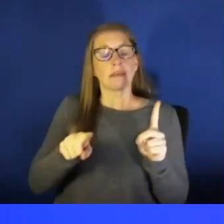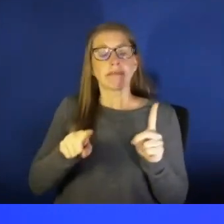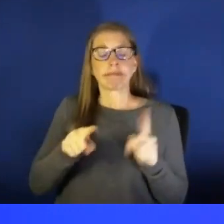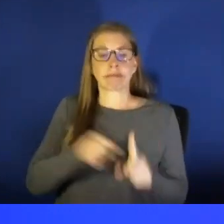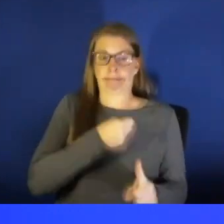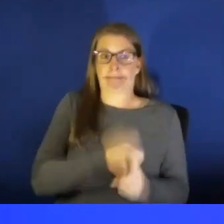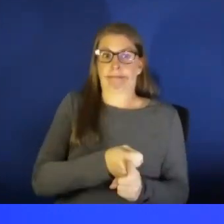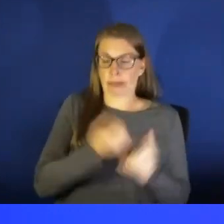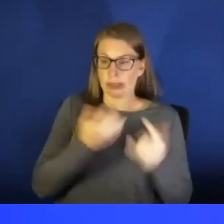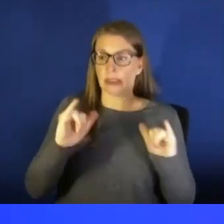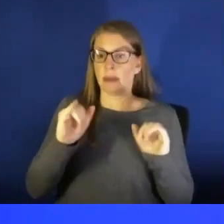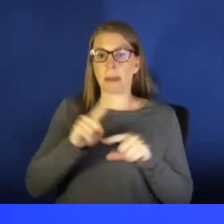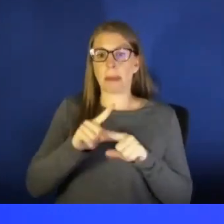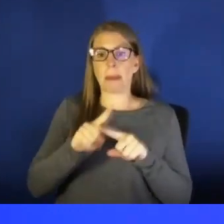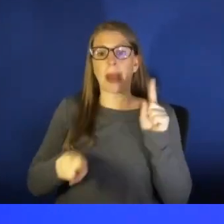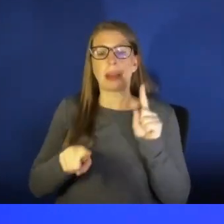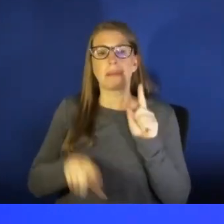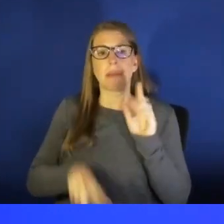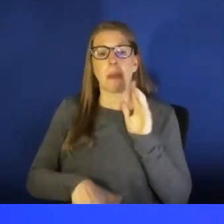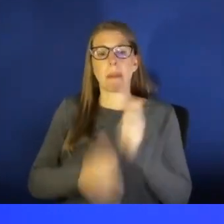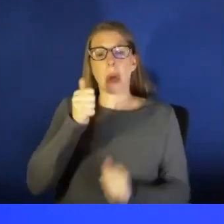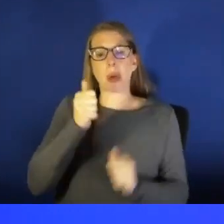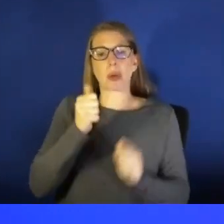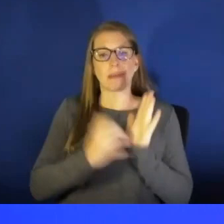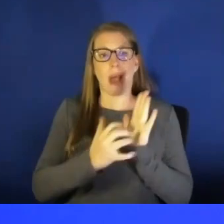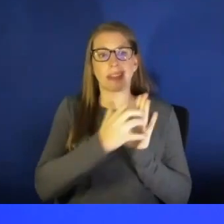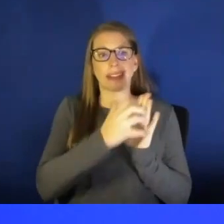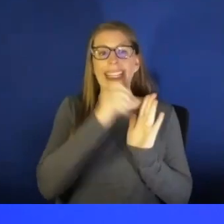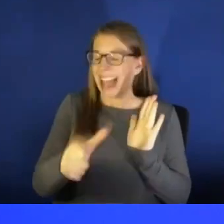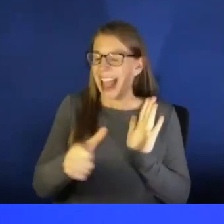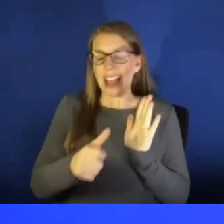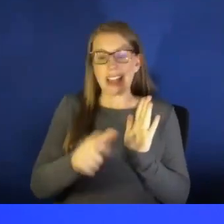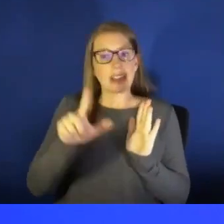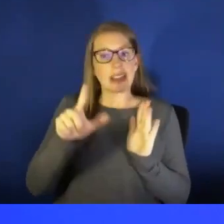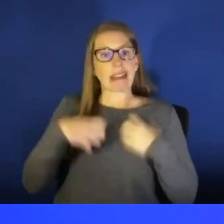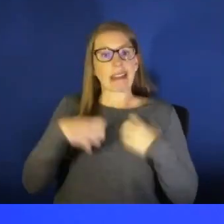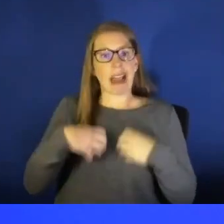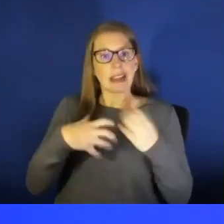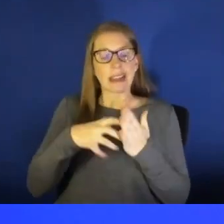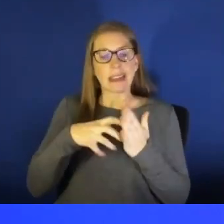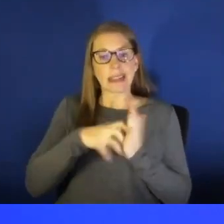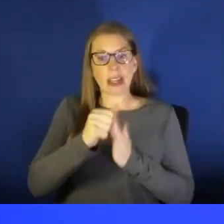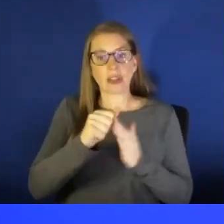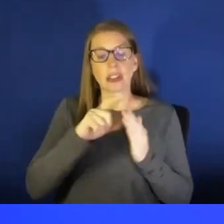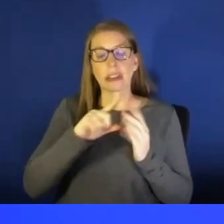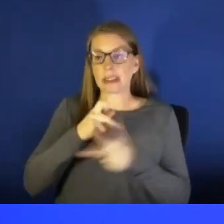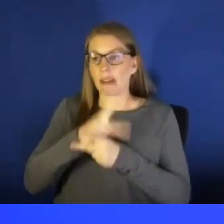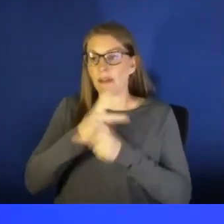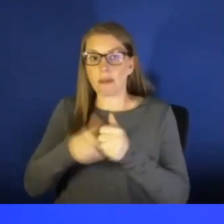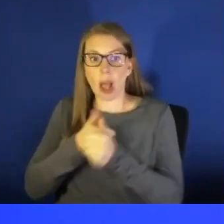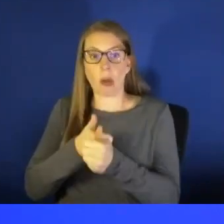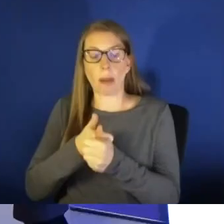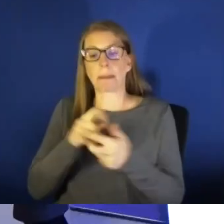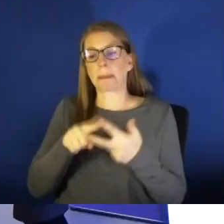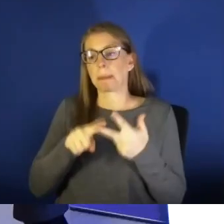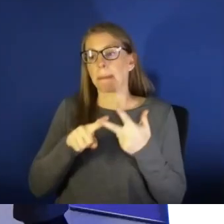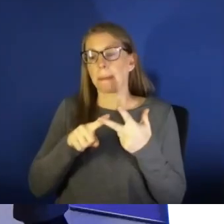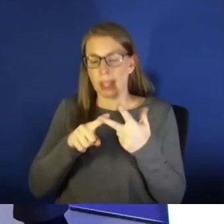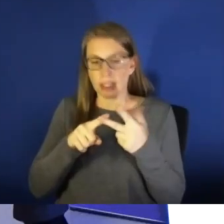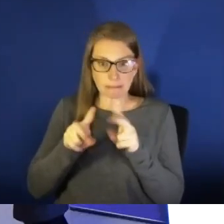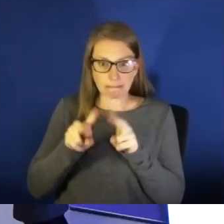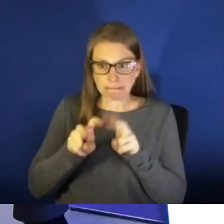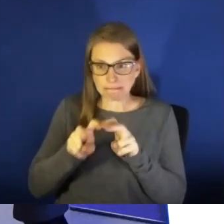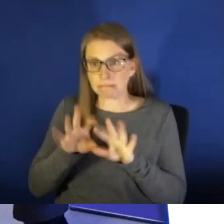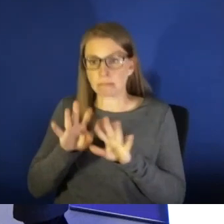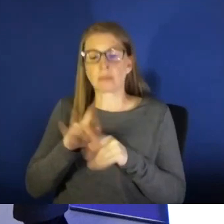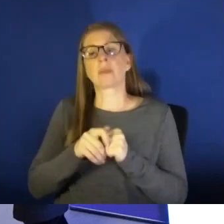are not lung cancer. That I need to stress. But it's going to require some careful follow-up and attention to working them up. Well, this geography